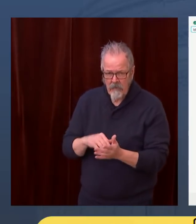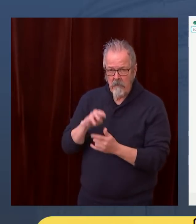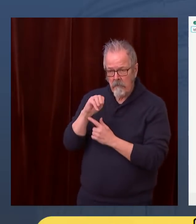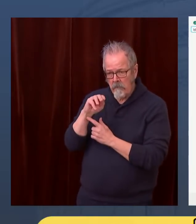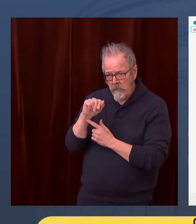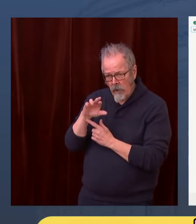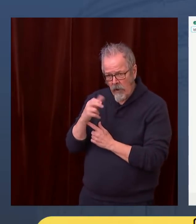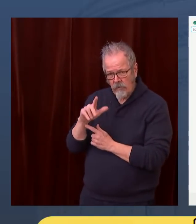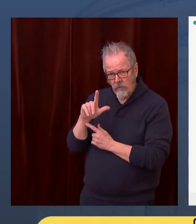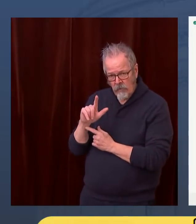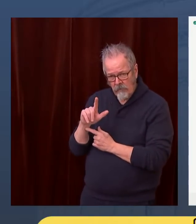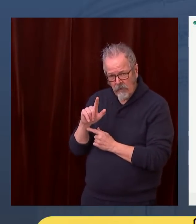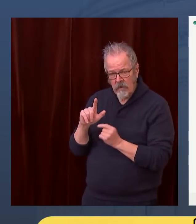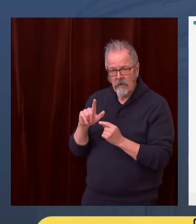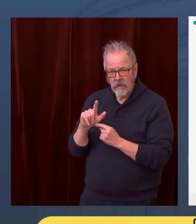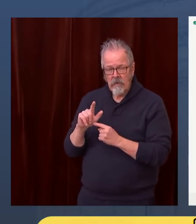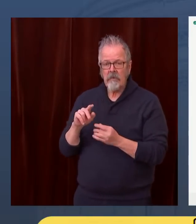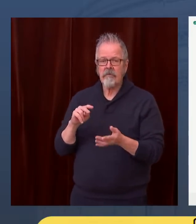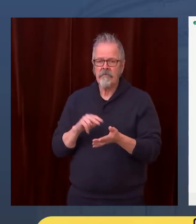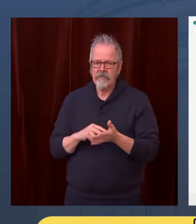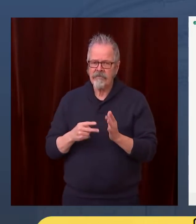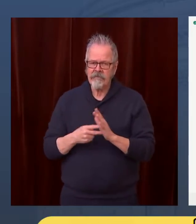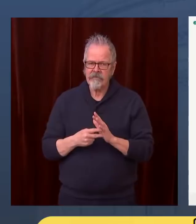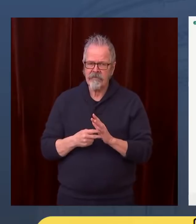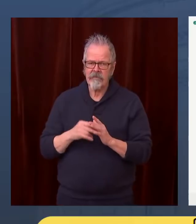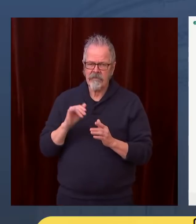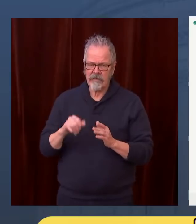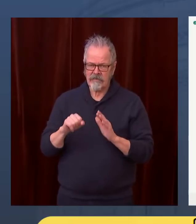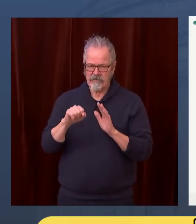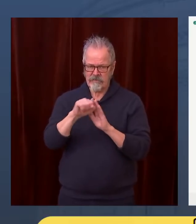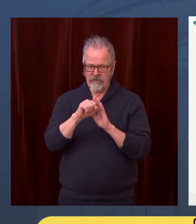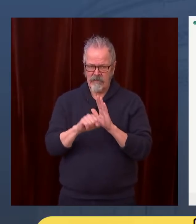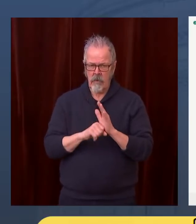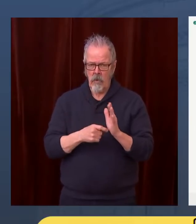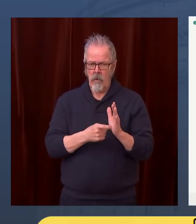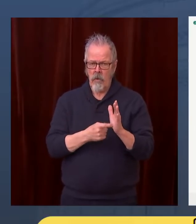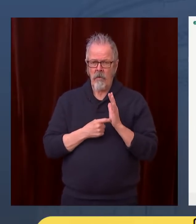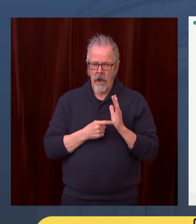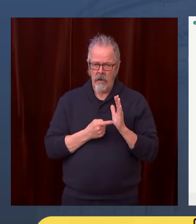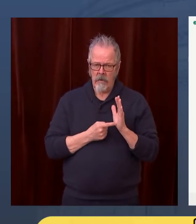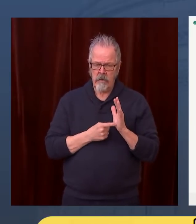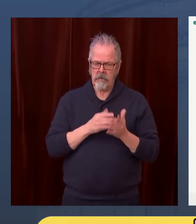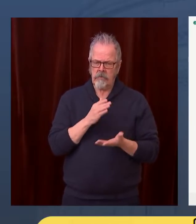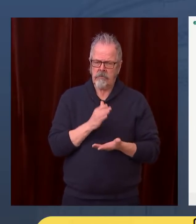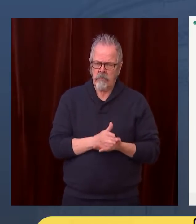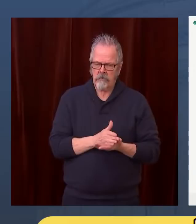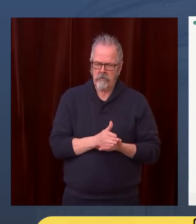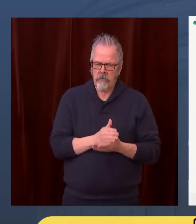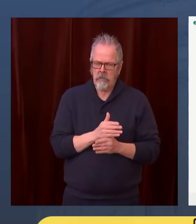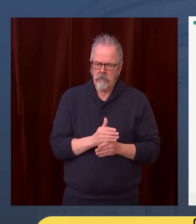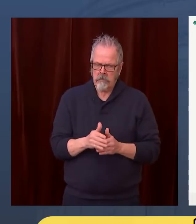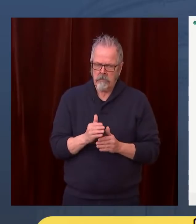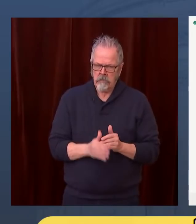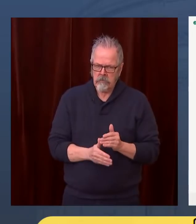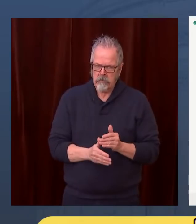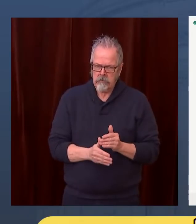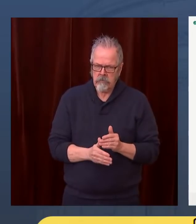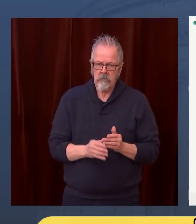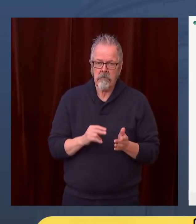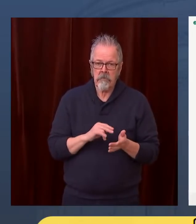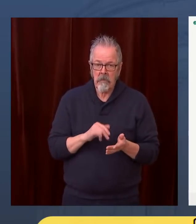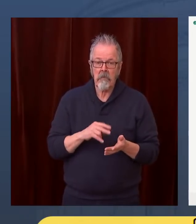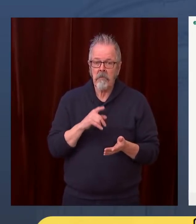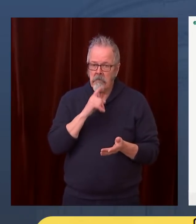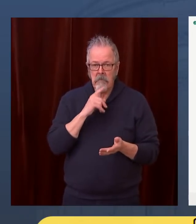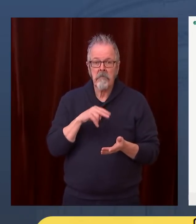21st is an end of a statewide requirement, and that does not mean that we do not have a